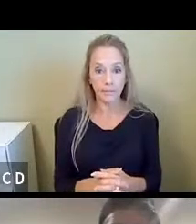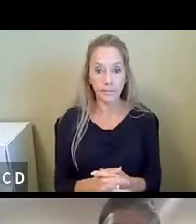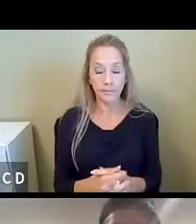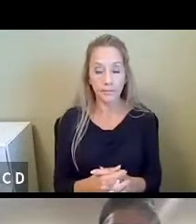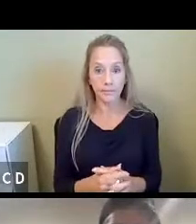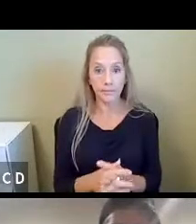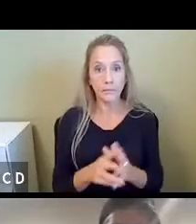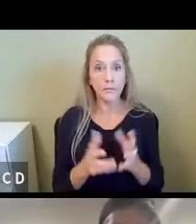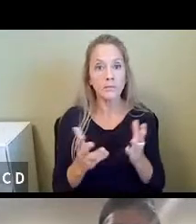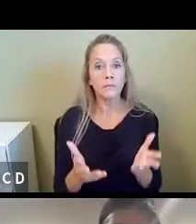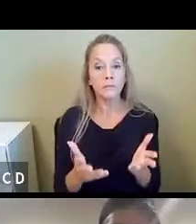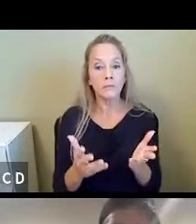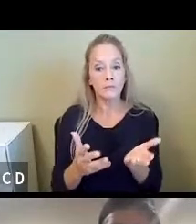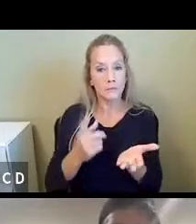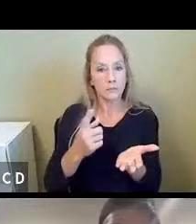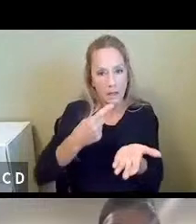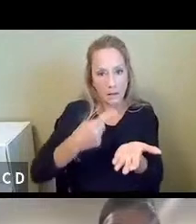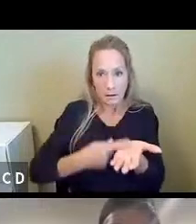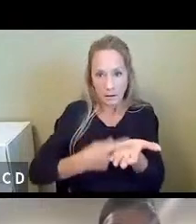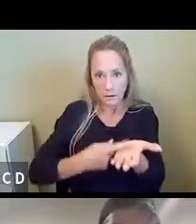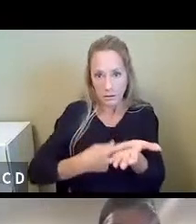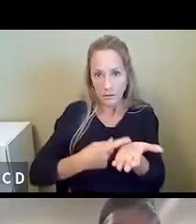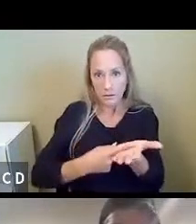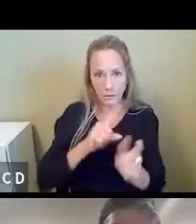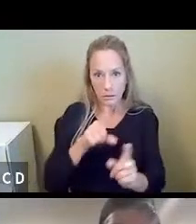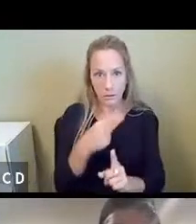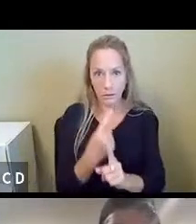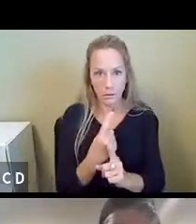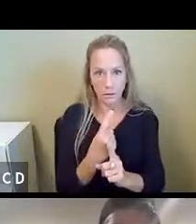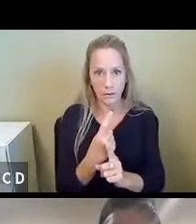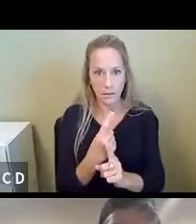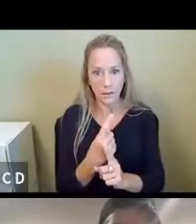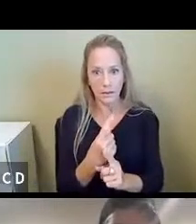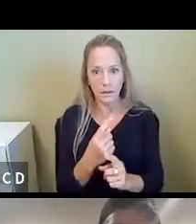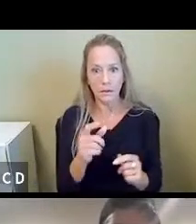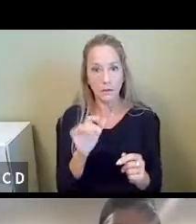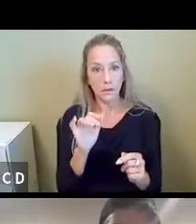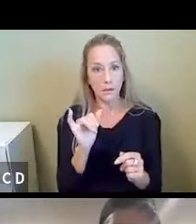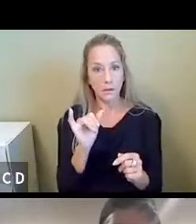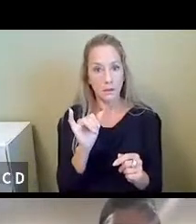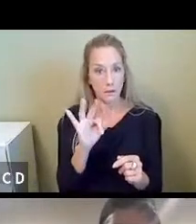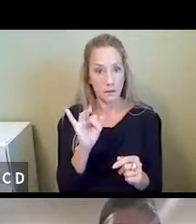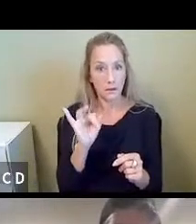So again, for discussion only, we're looking, if we keep our